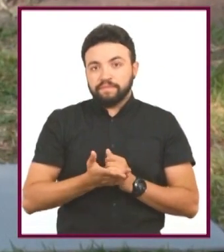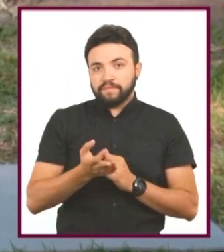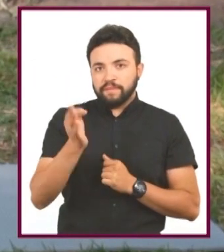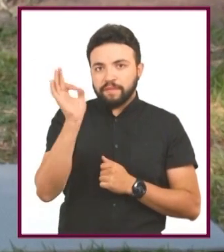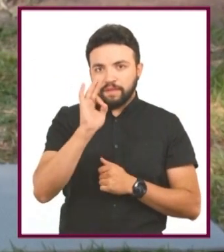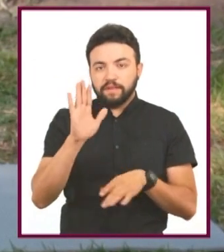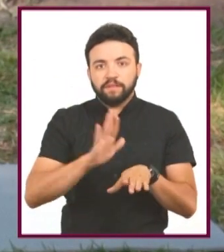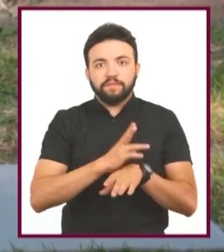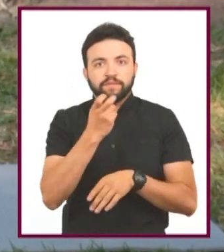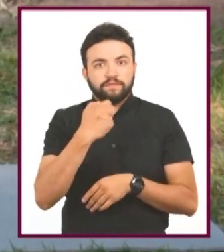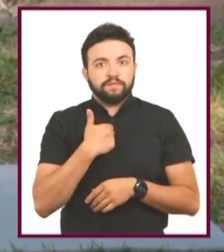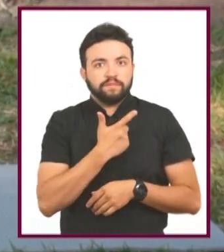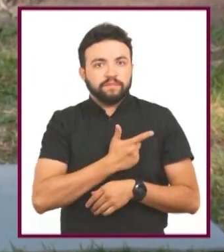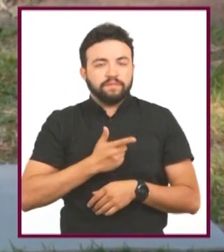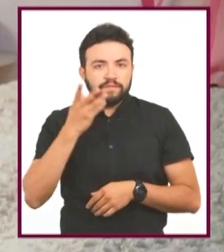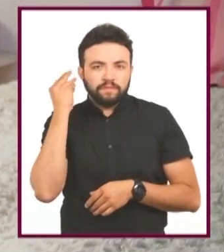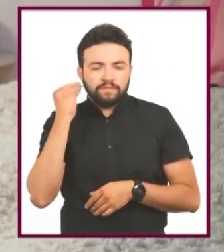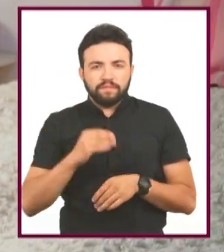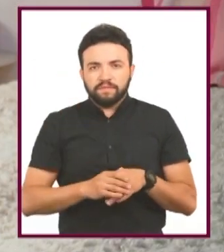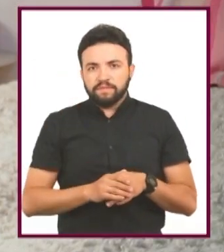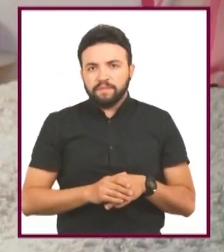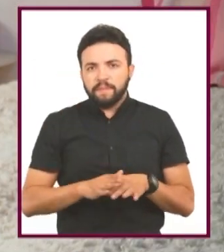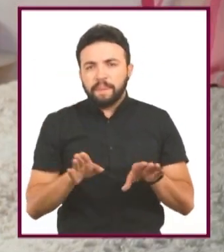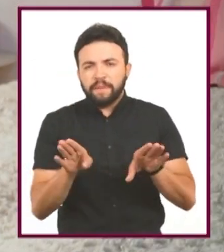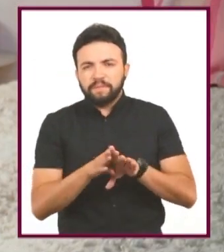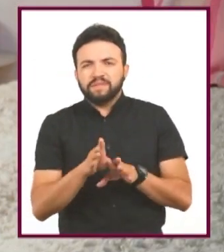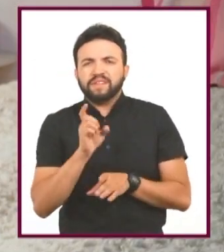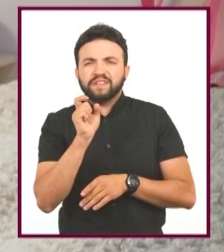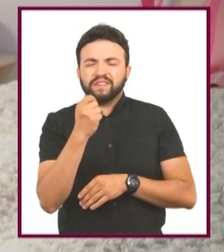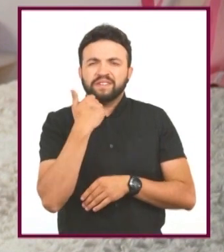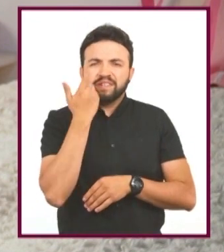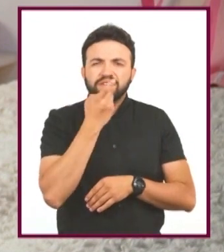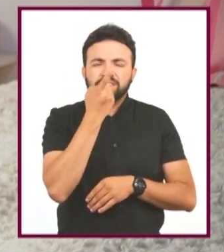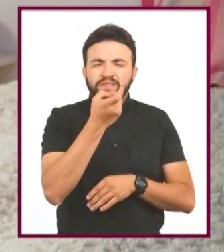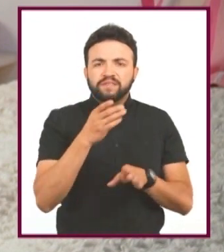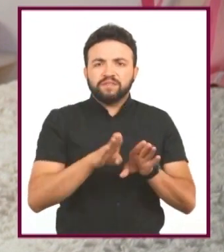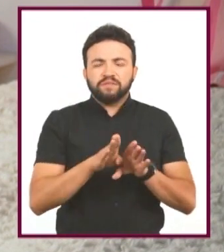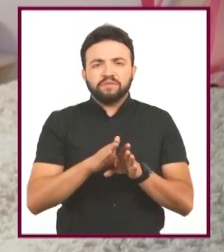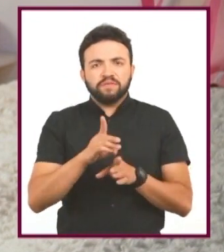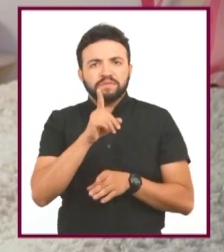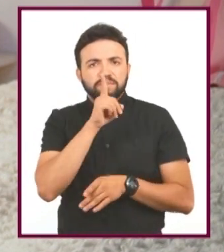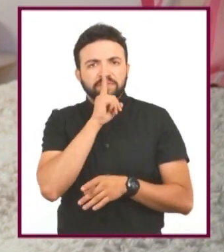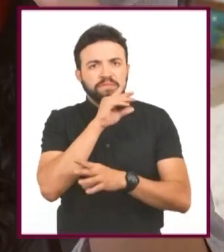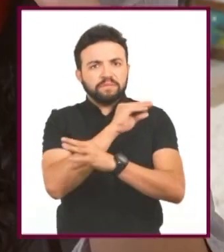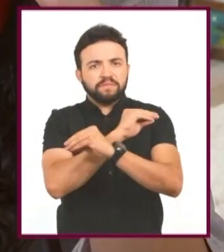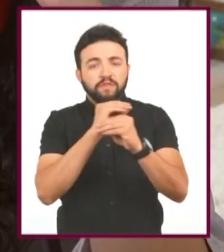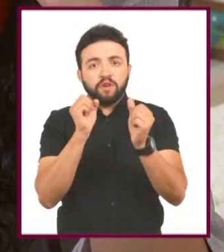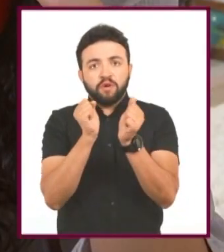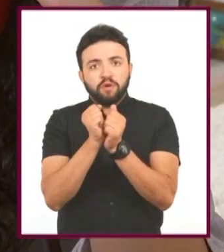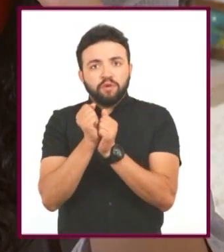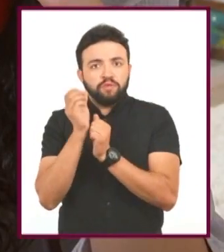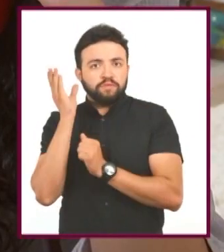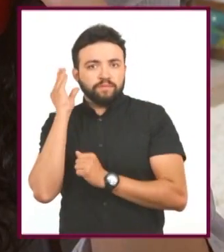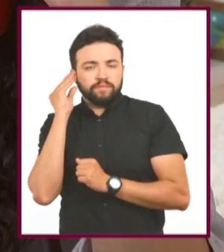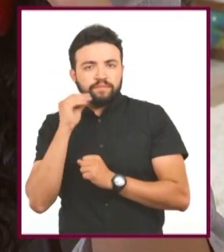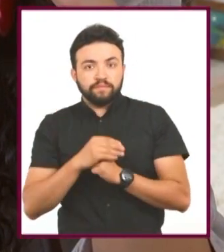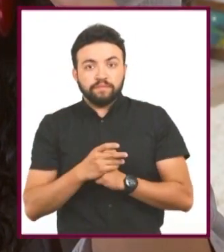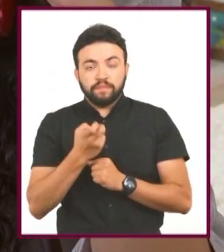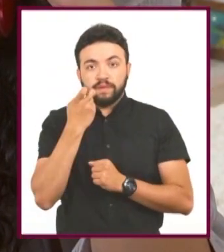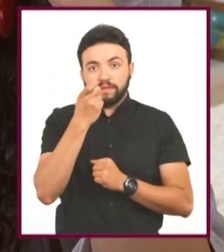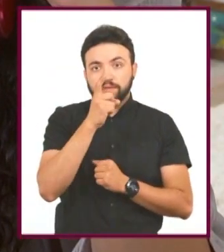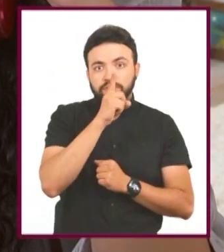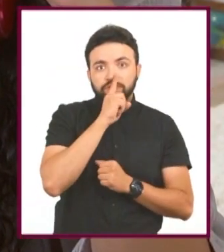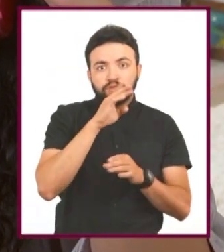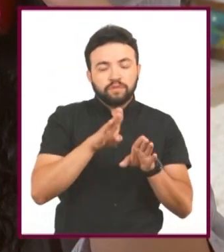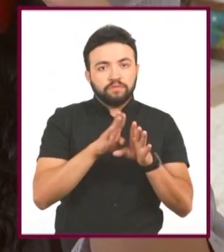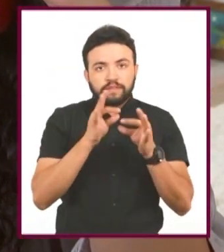Quizá por eso me gusta la música. ¿Cómo? ¿Qué tiene que ver el silencio con la música? El silencio es parte fundamental